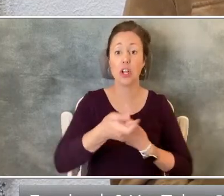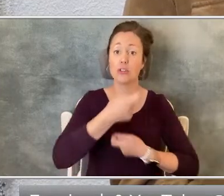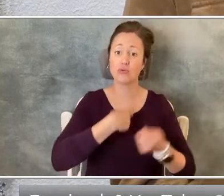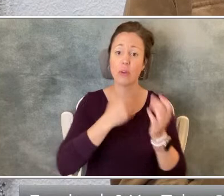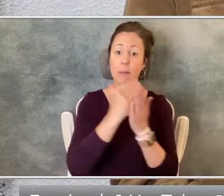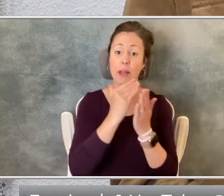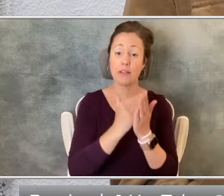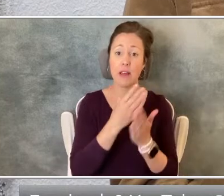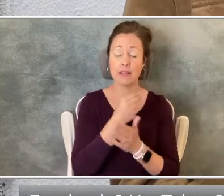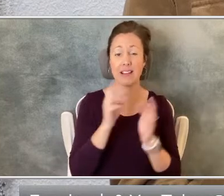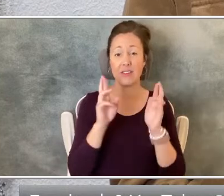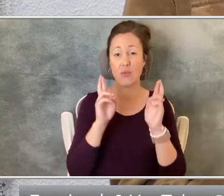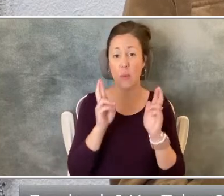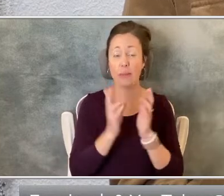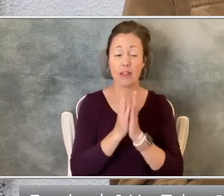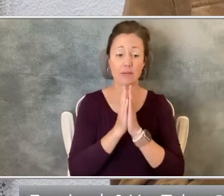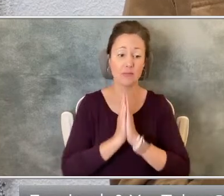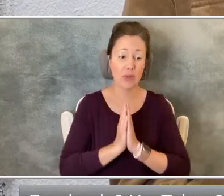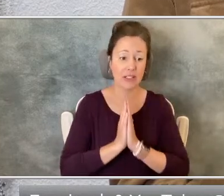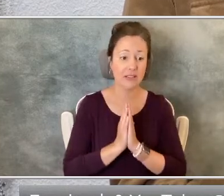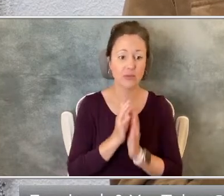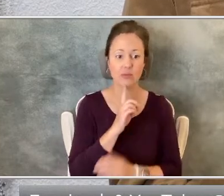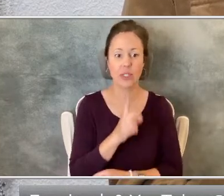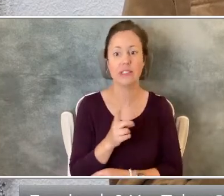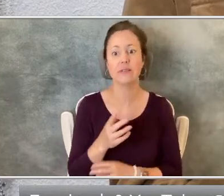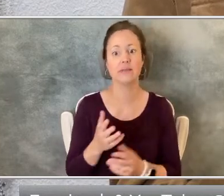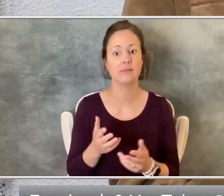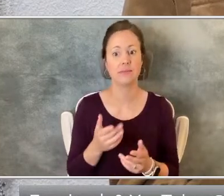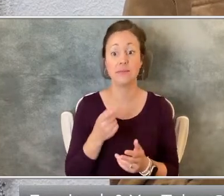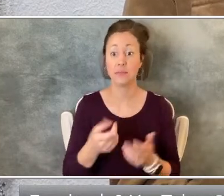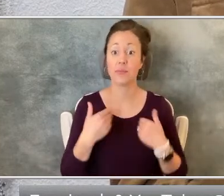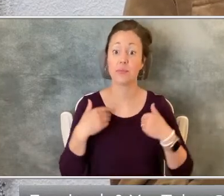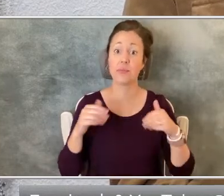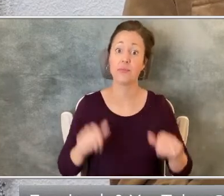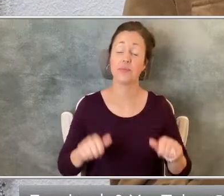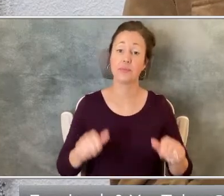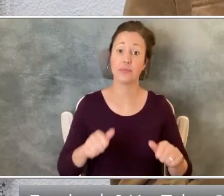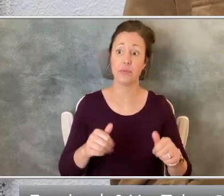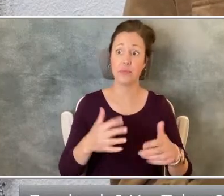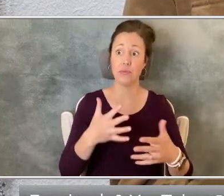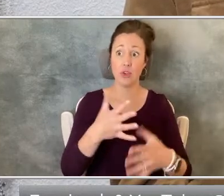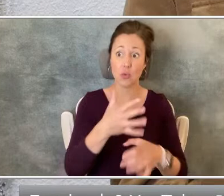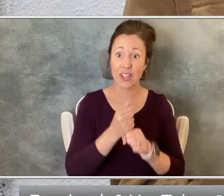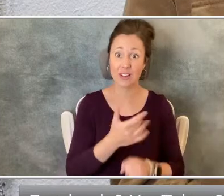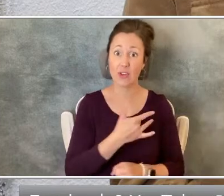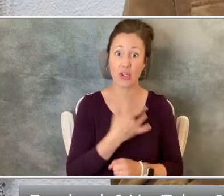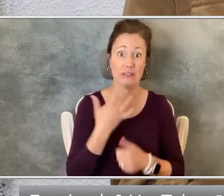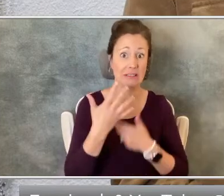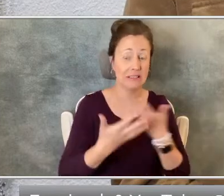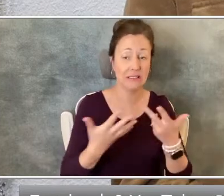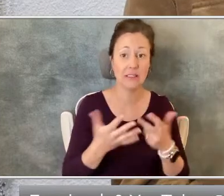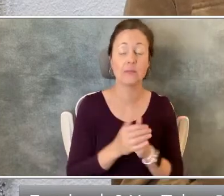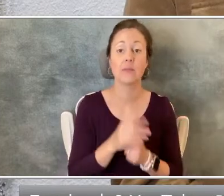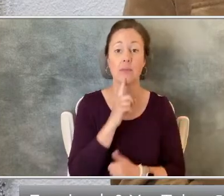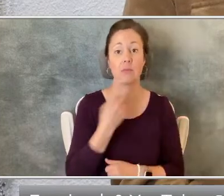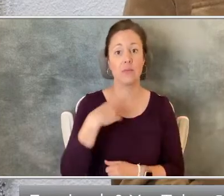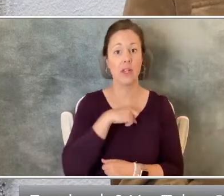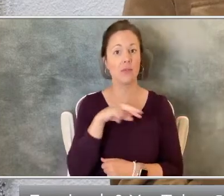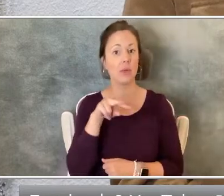and praying that he was able to have the ability to get a heart as we watch him